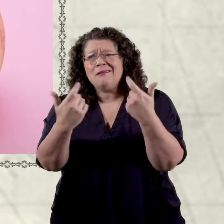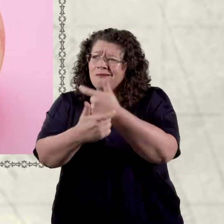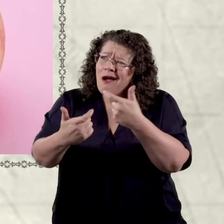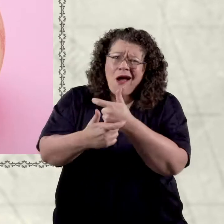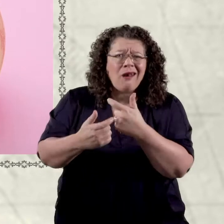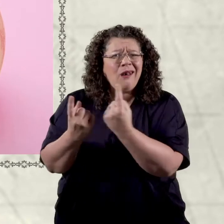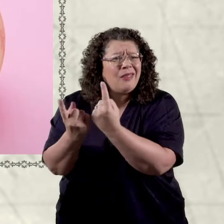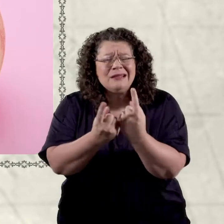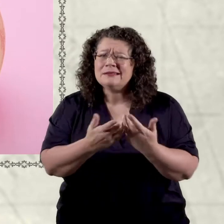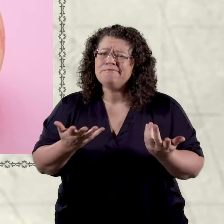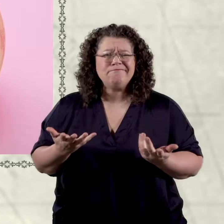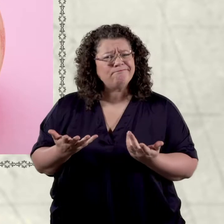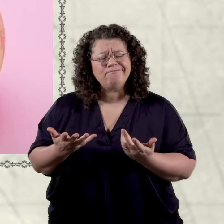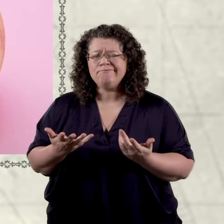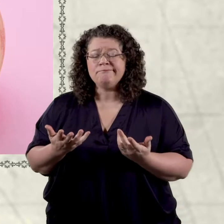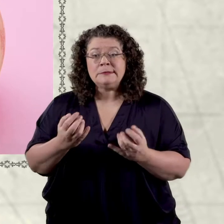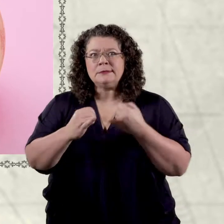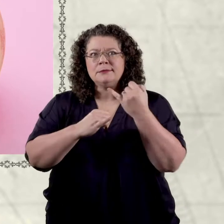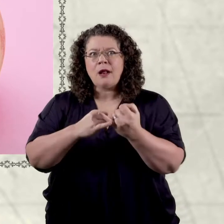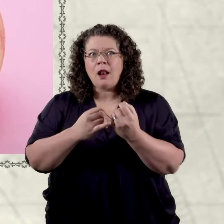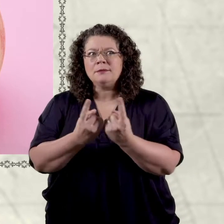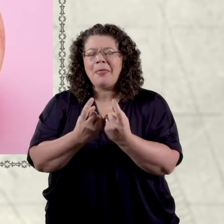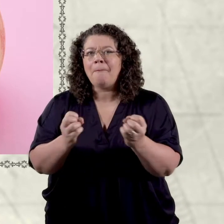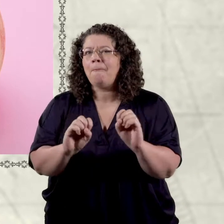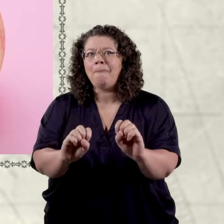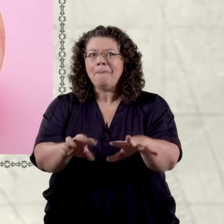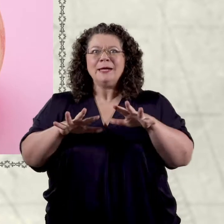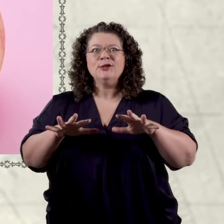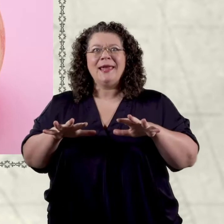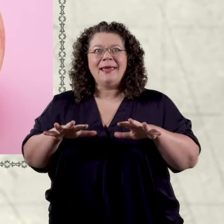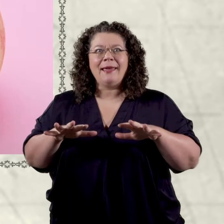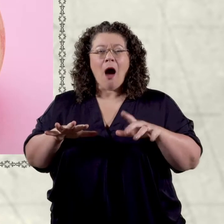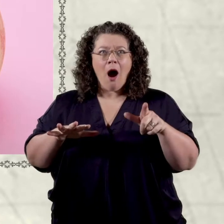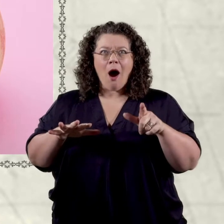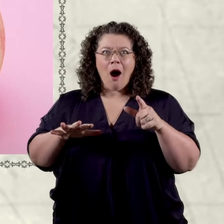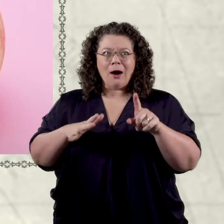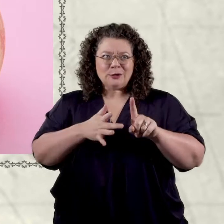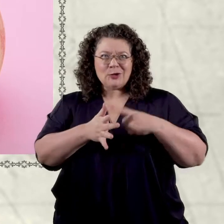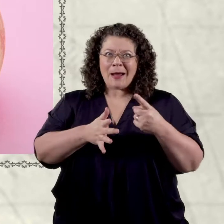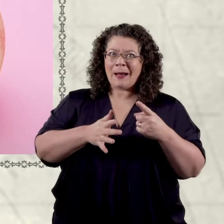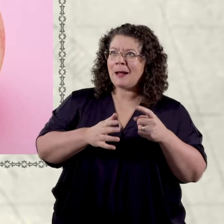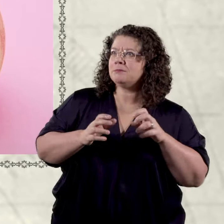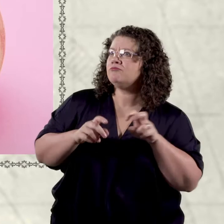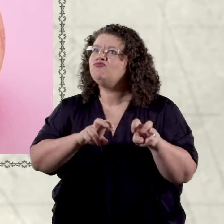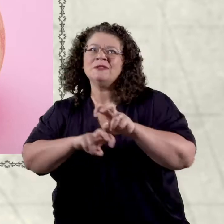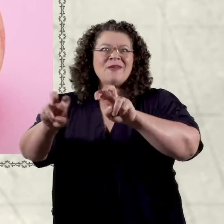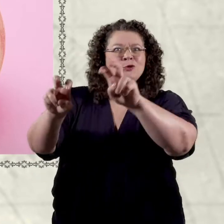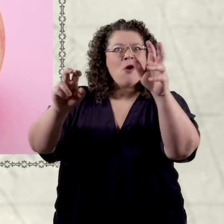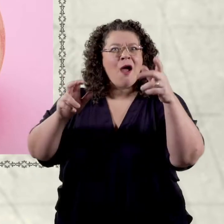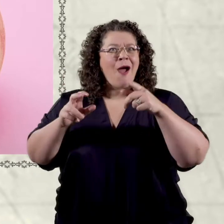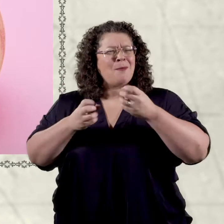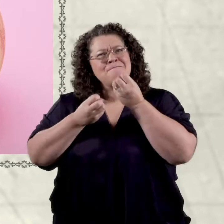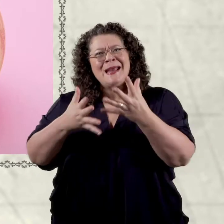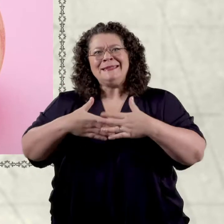Nah. Until something magical happens. He goes on an adventure with some amazing friends on